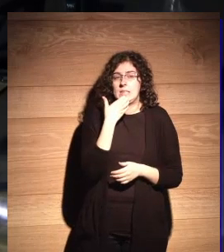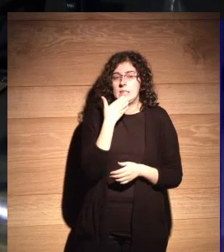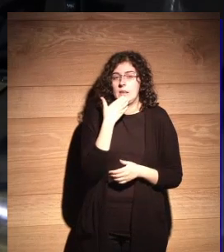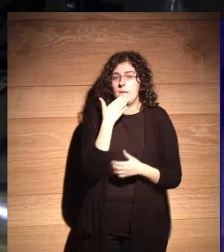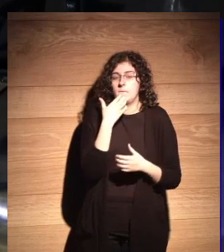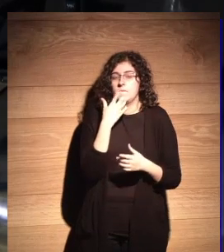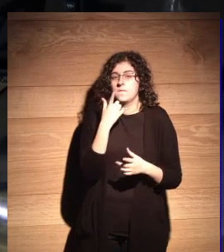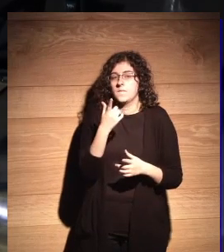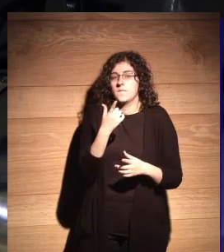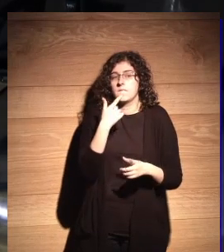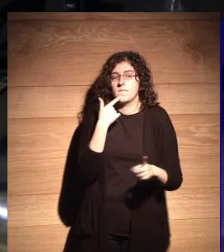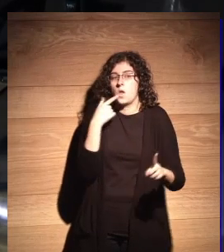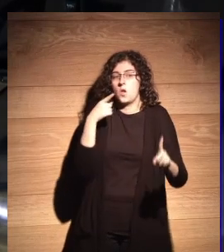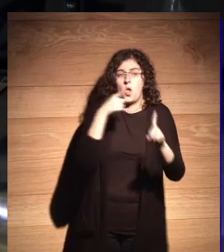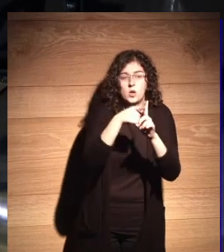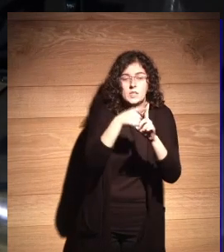would that be?